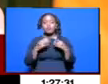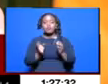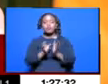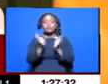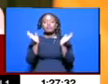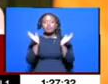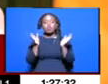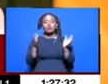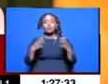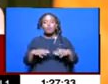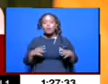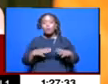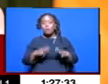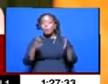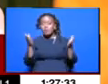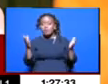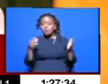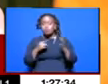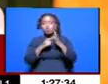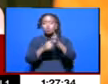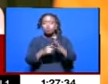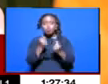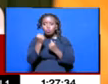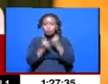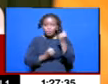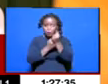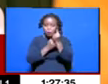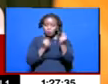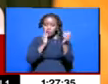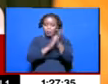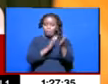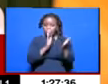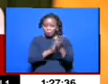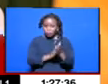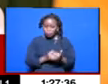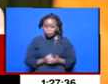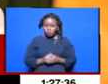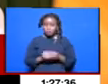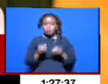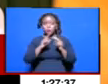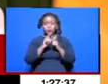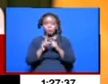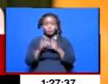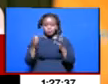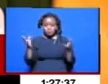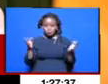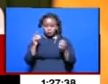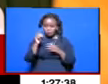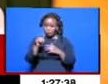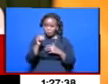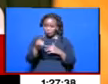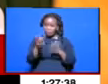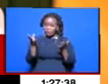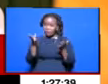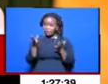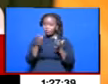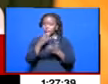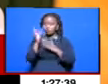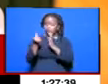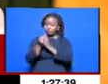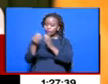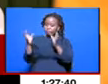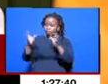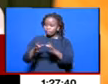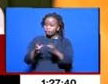their support for such a proposal. At the end of the day, this felt need will have undergone